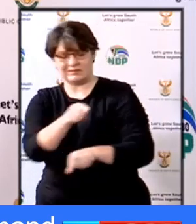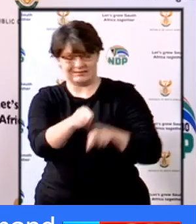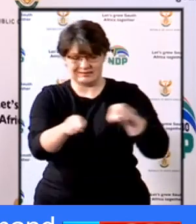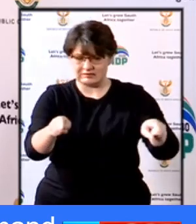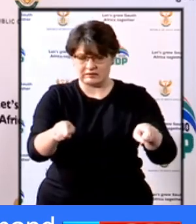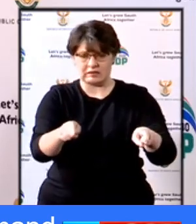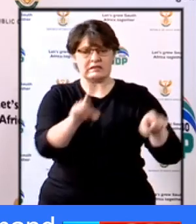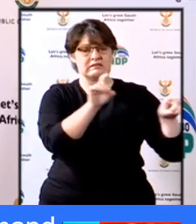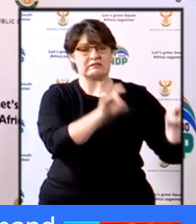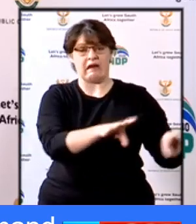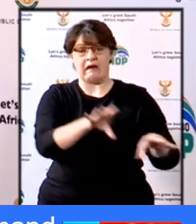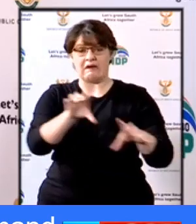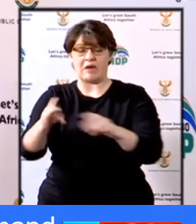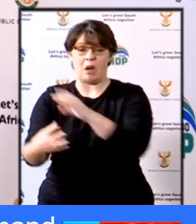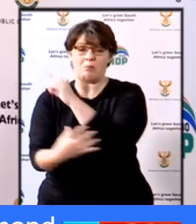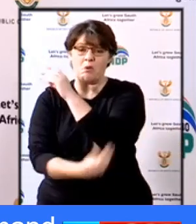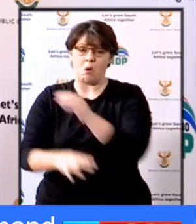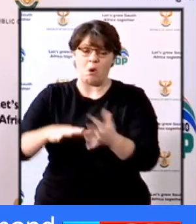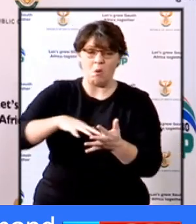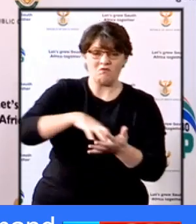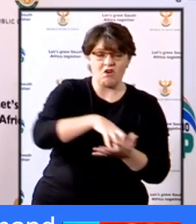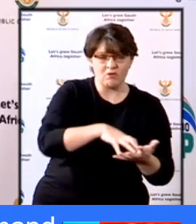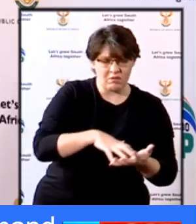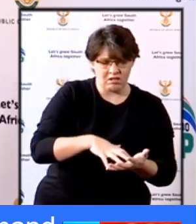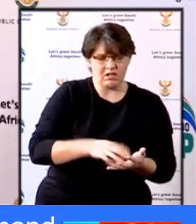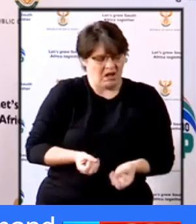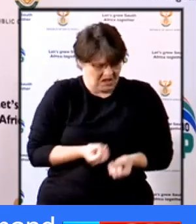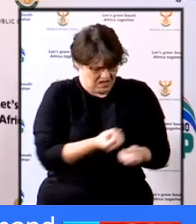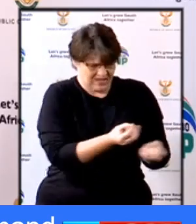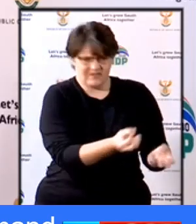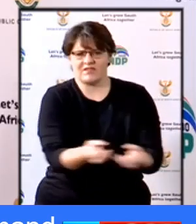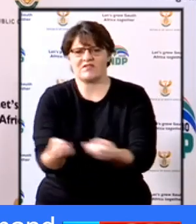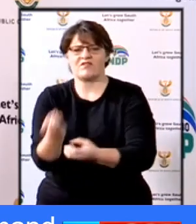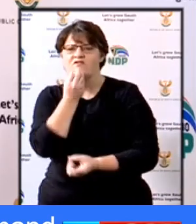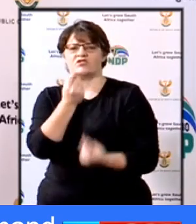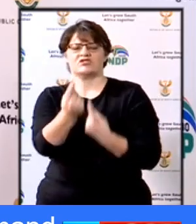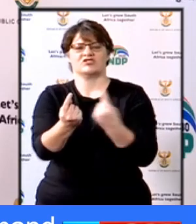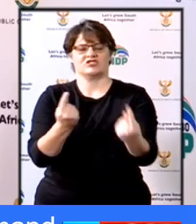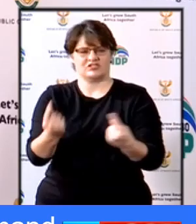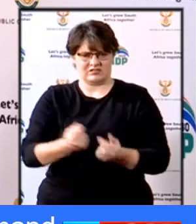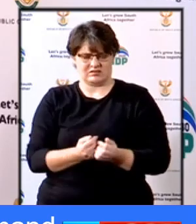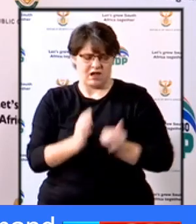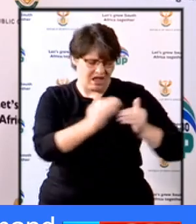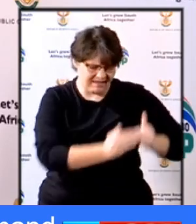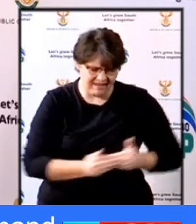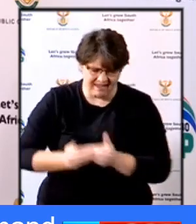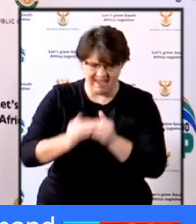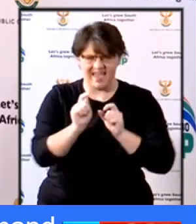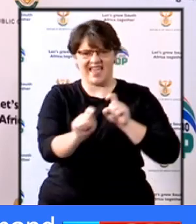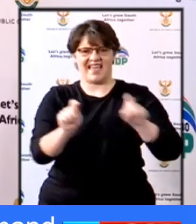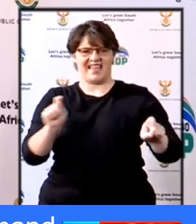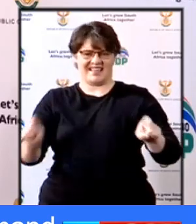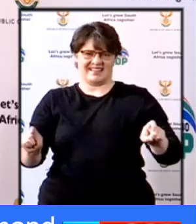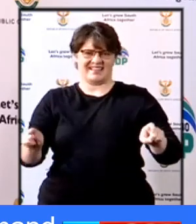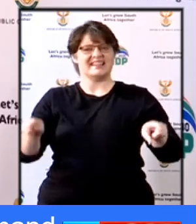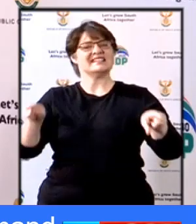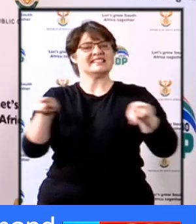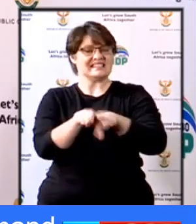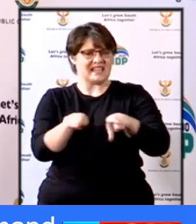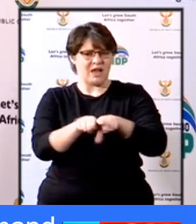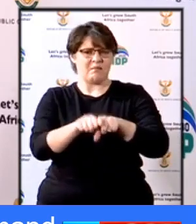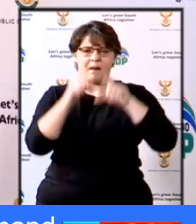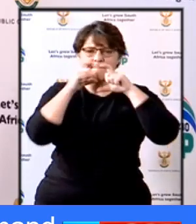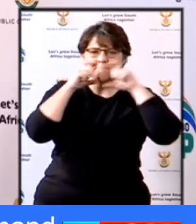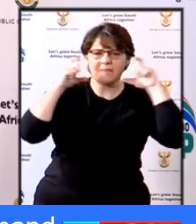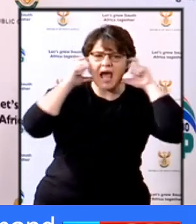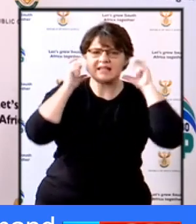are less fortunate have food, they are cared for, and have access to masks